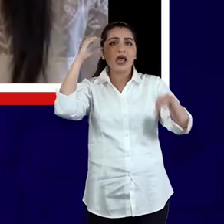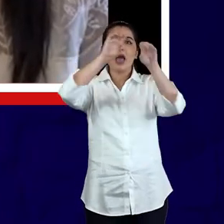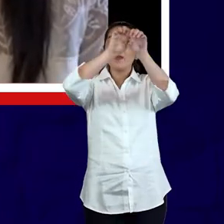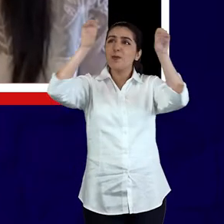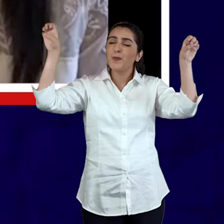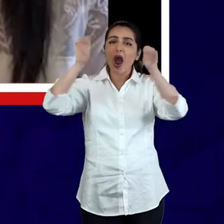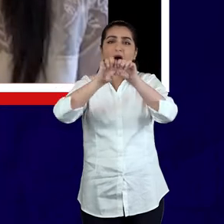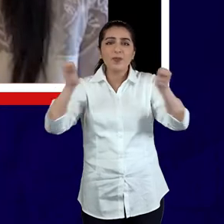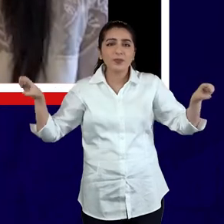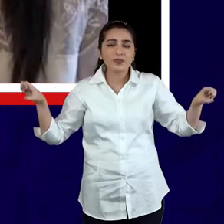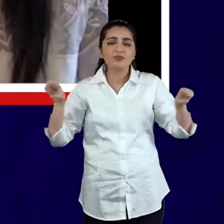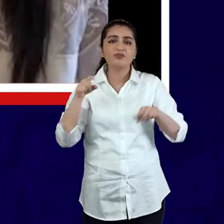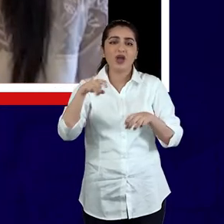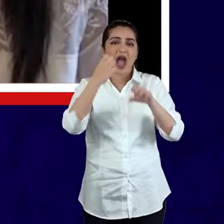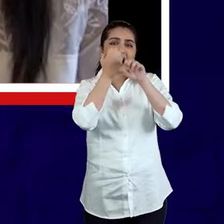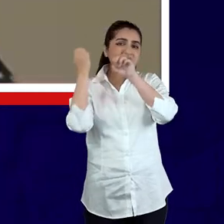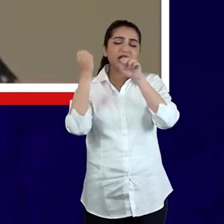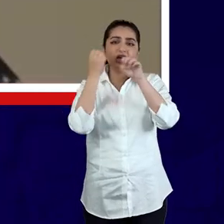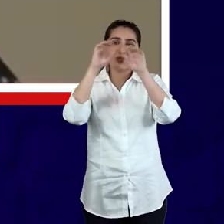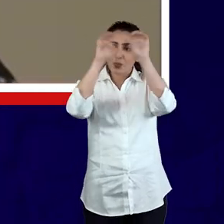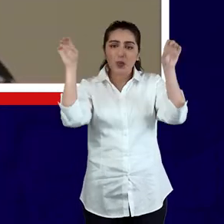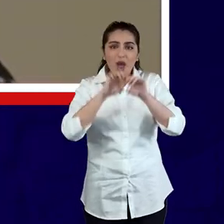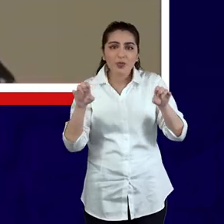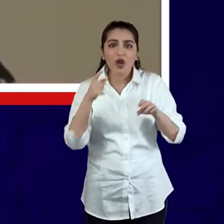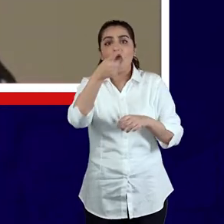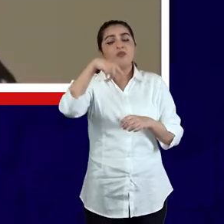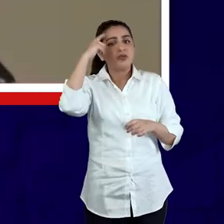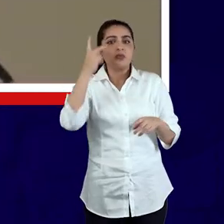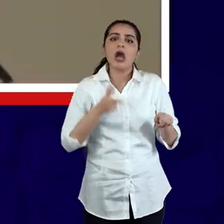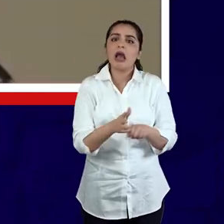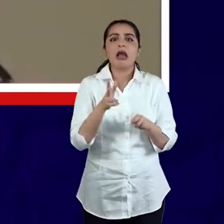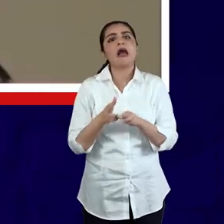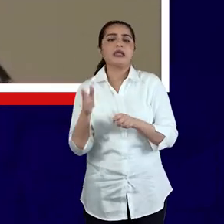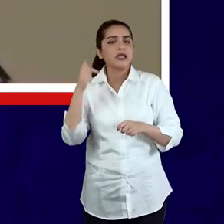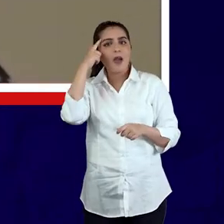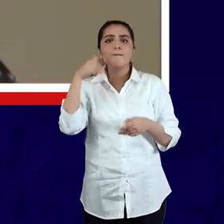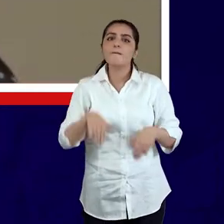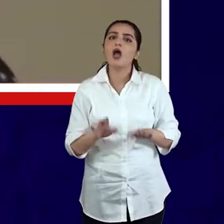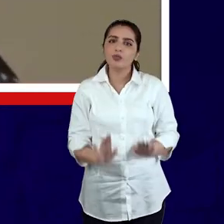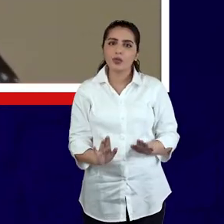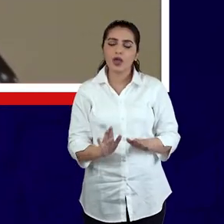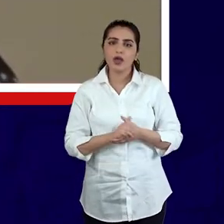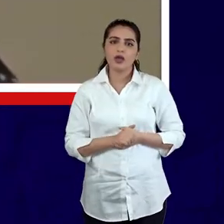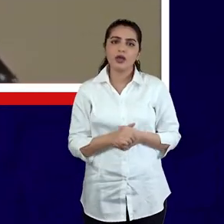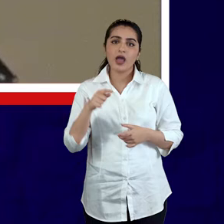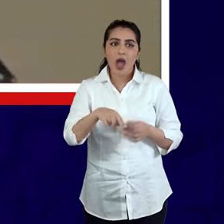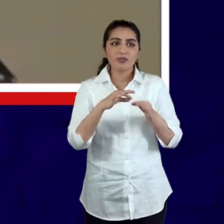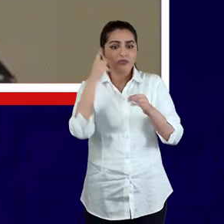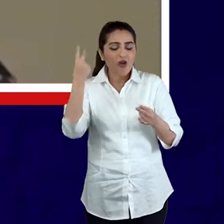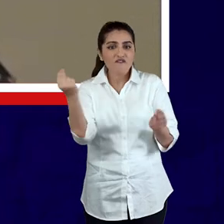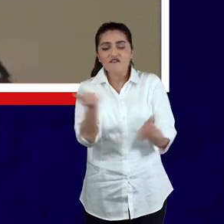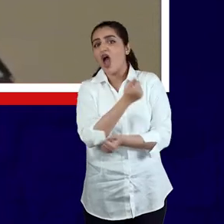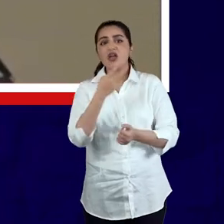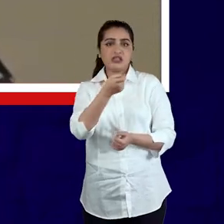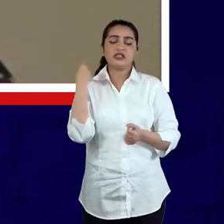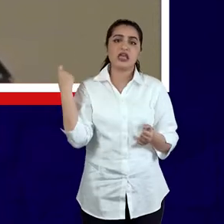or even drilling, and even cutting. You know, they have learned how to do it, and they pick all these things up so fast.